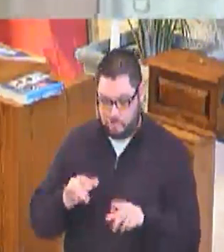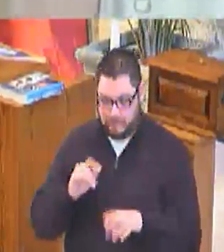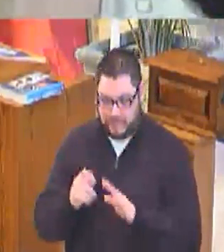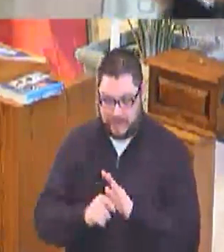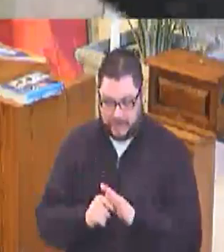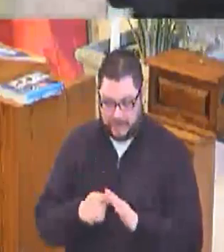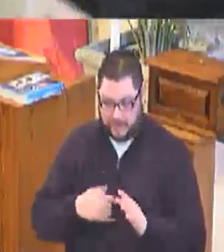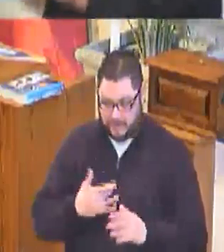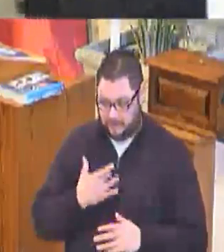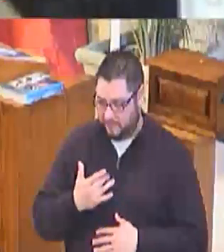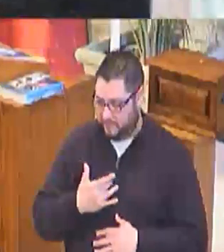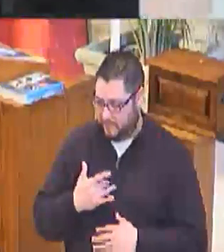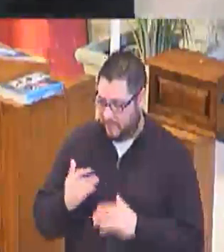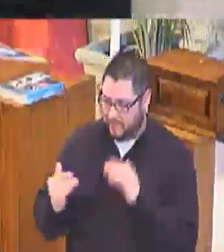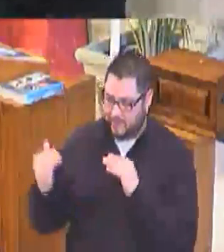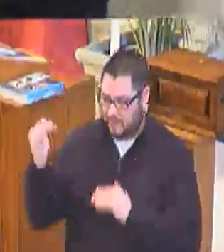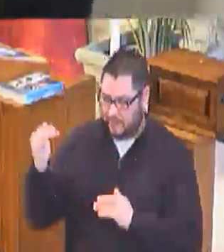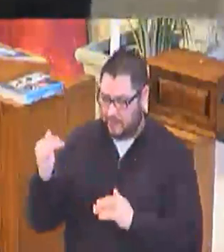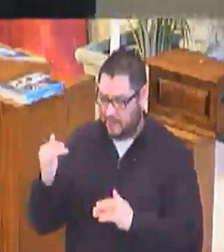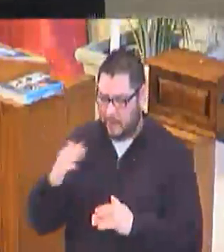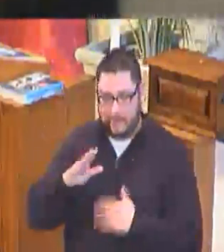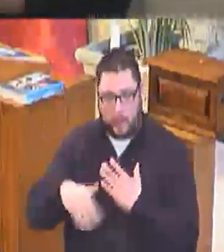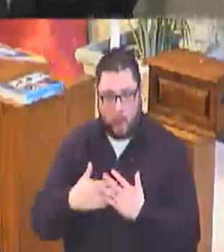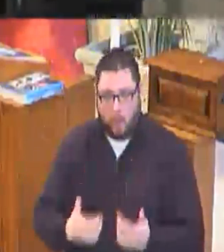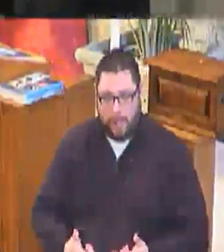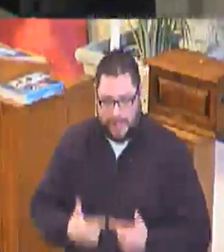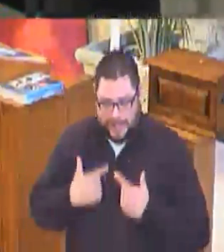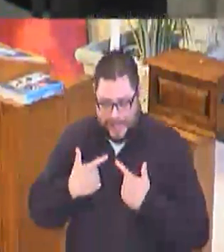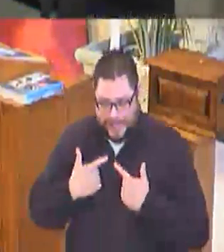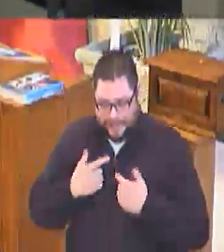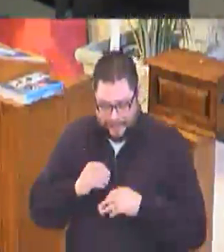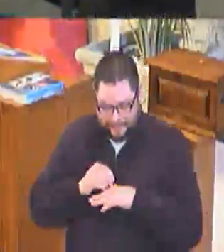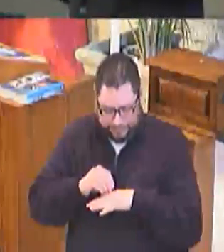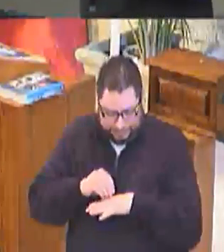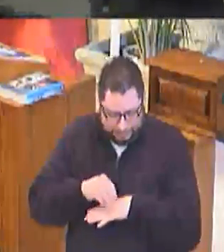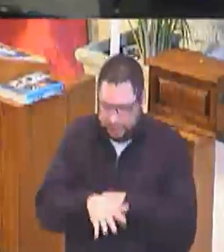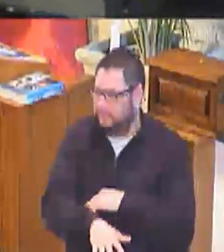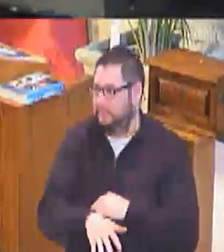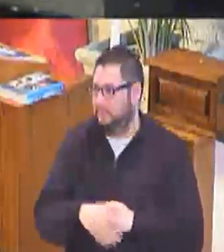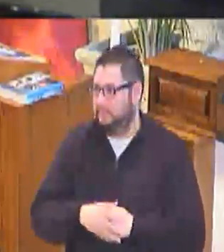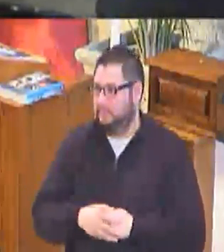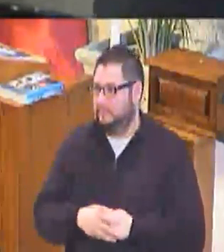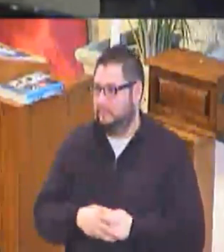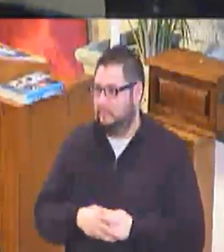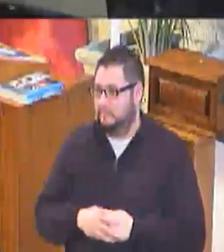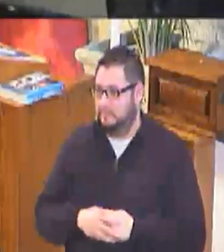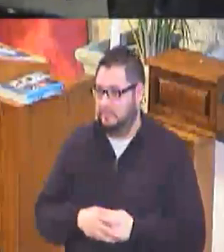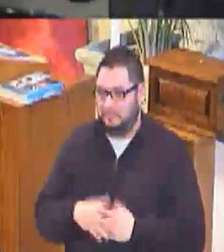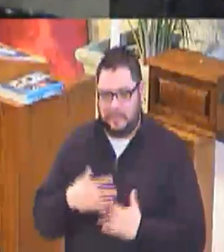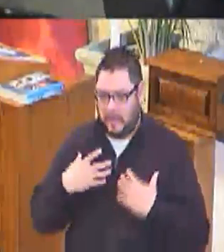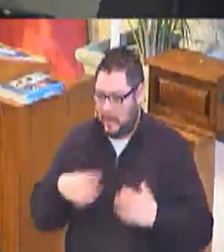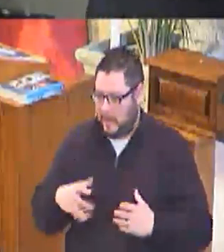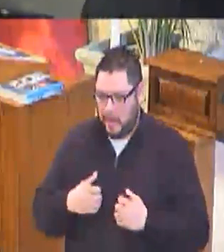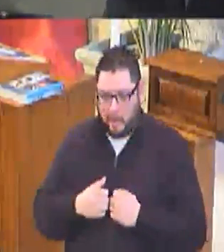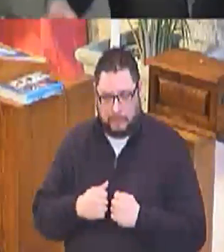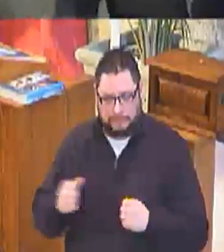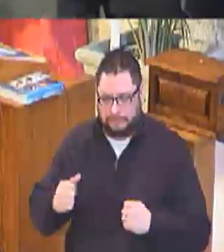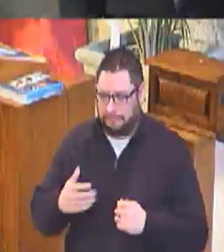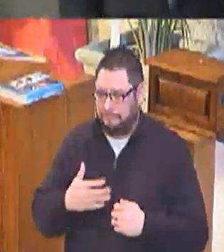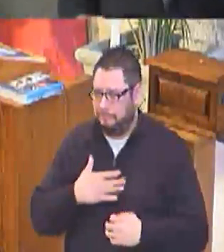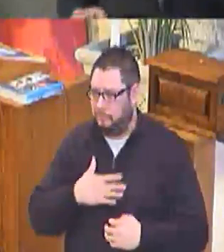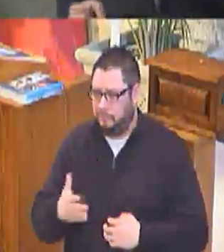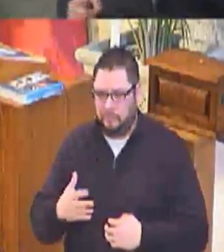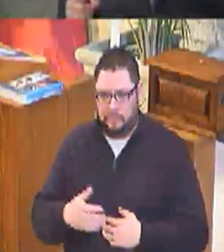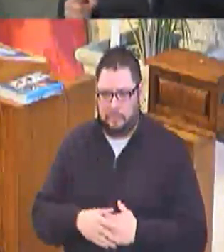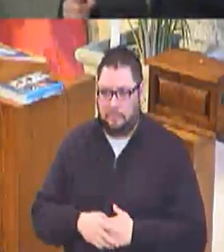inferior and less than, it affects every aspect of my life. I didn't want to step out there and be out there.